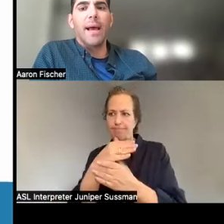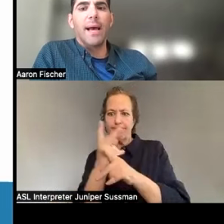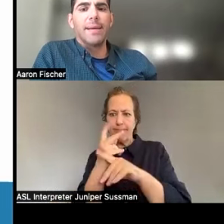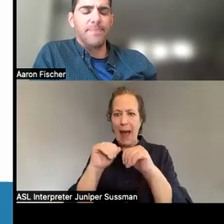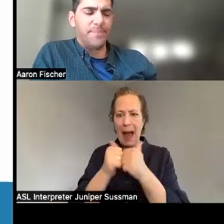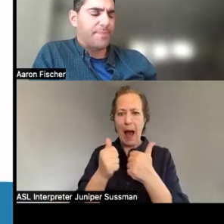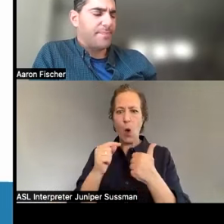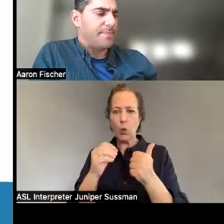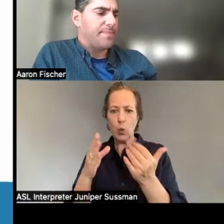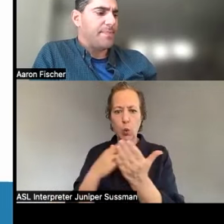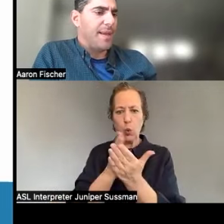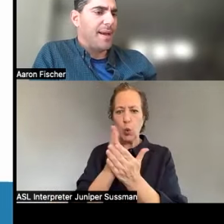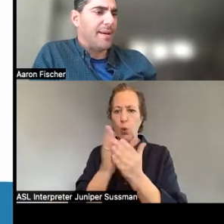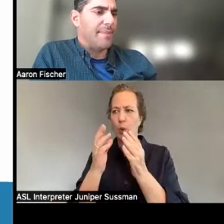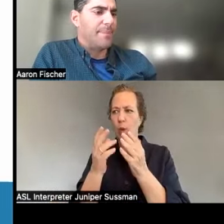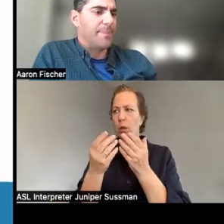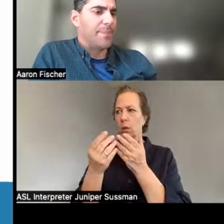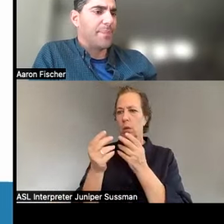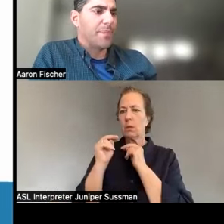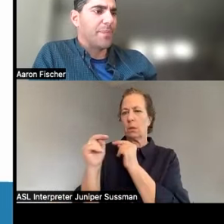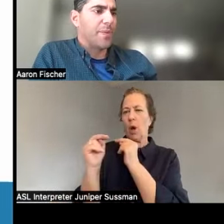what